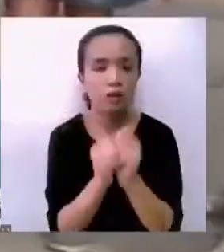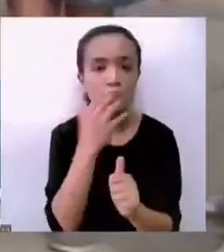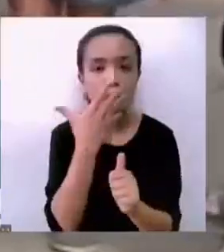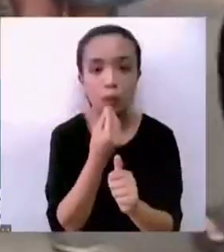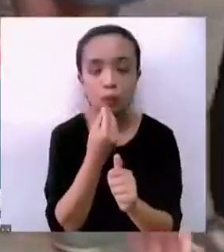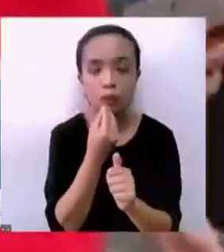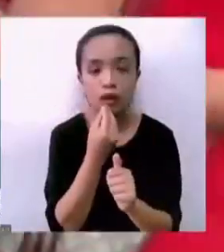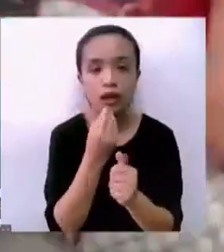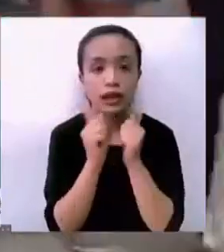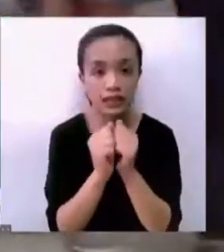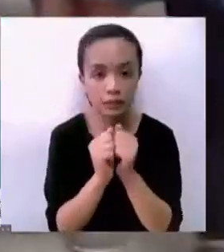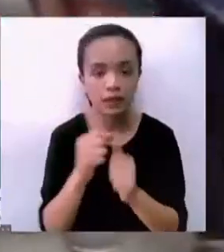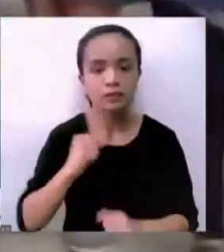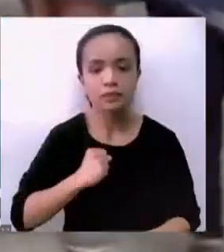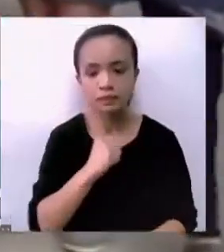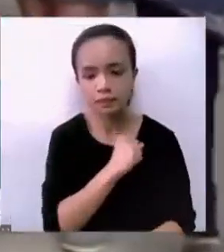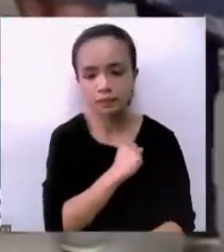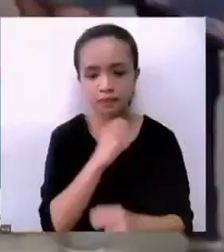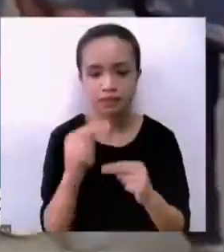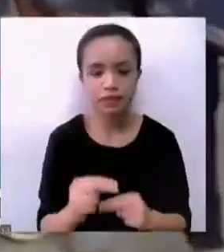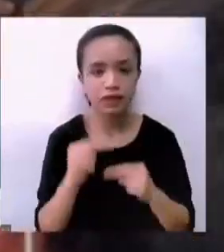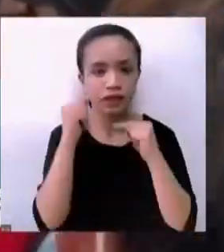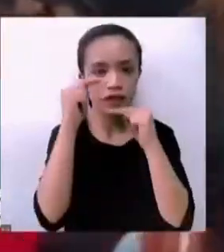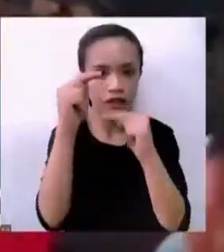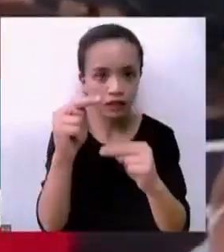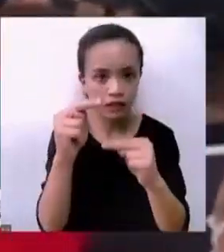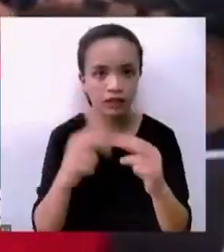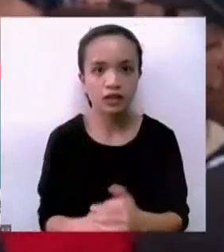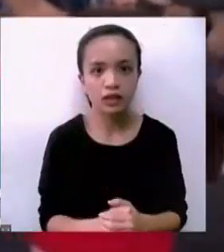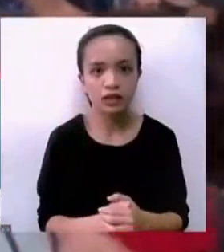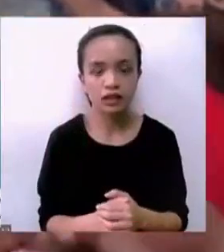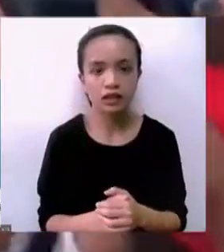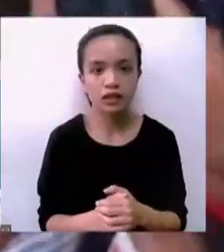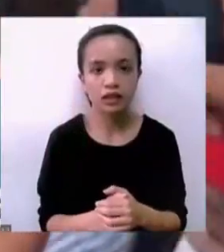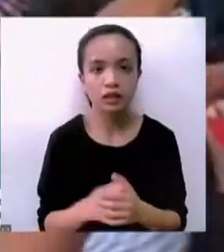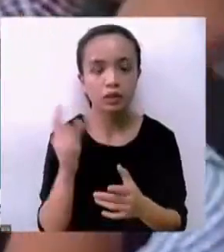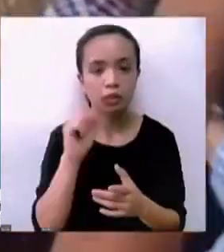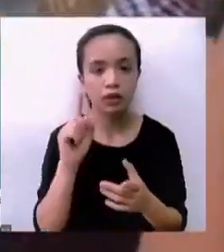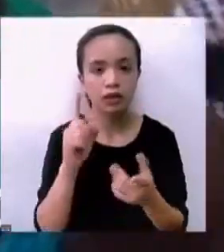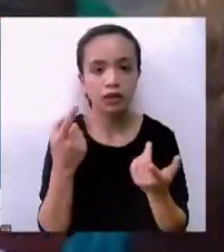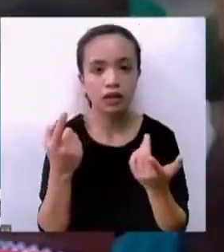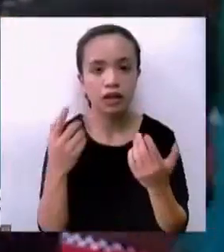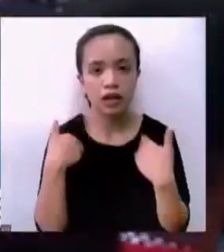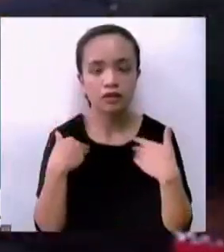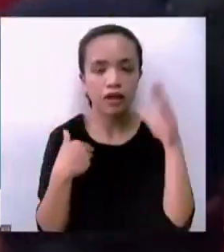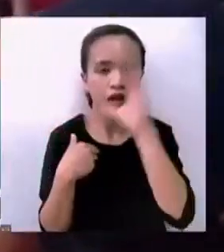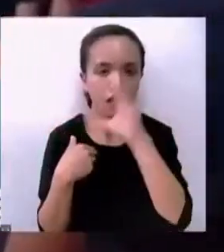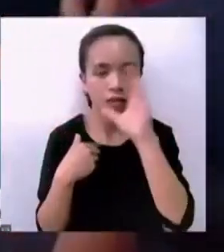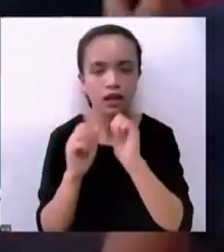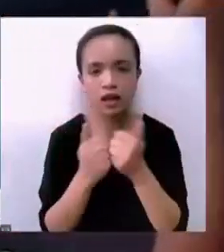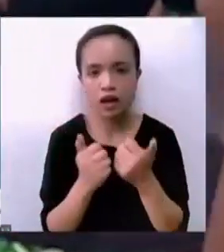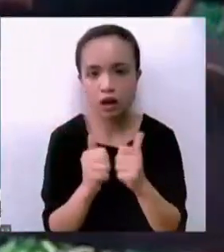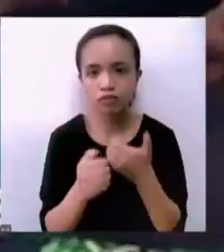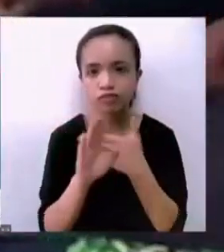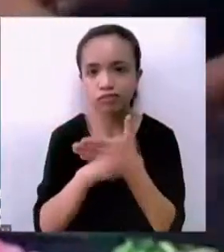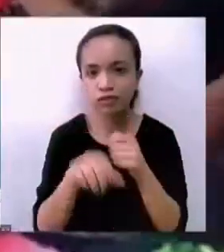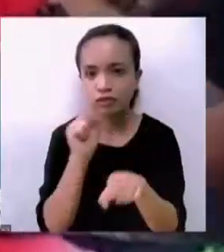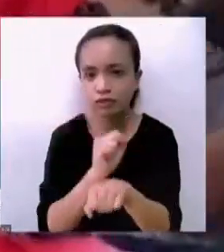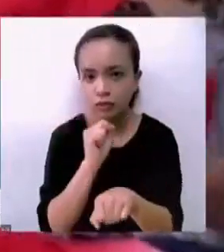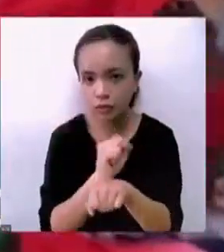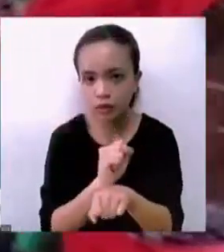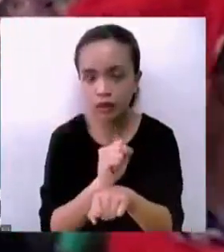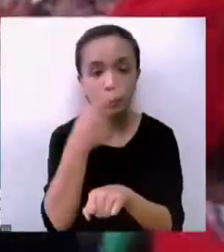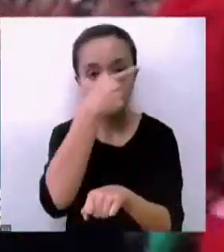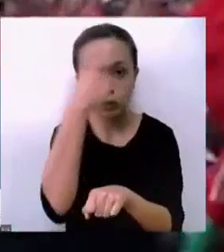candidates. Mayor Duterte, in her speech, promised the Lagunenses that she will find a way to bring back jobs that were lost because of the